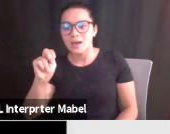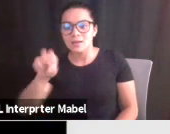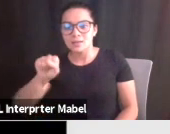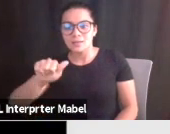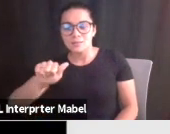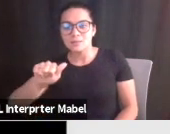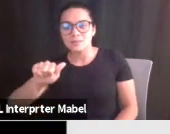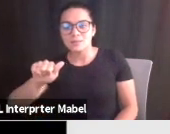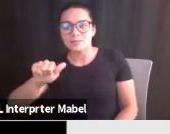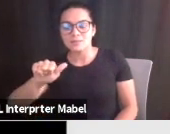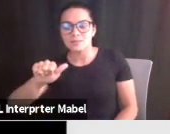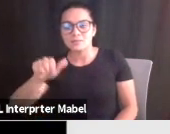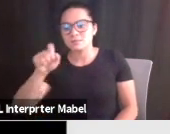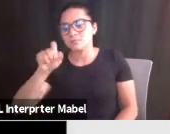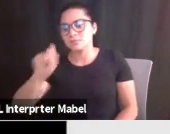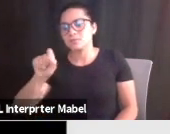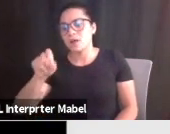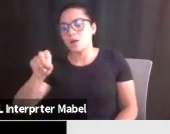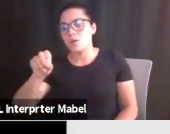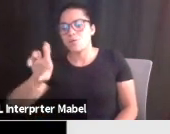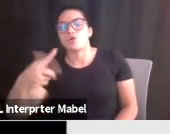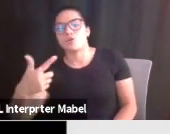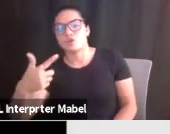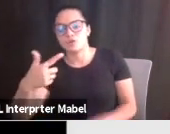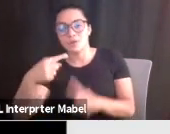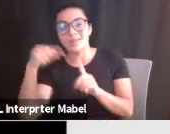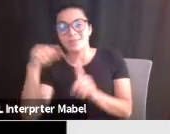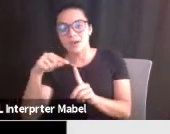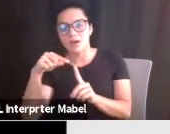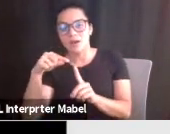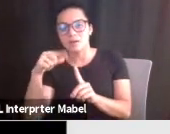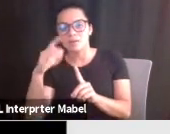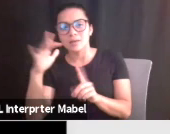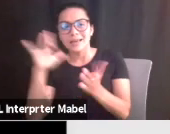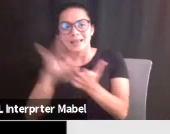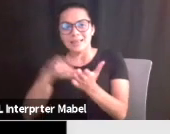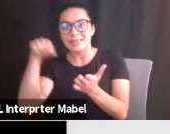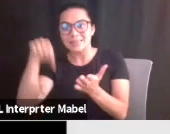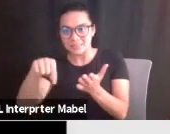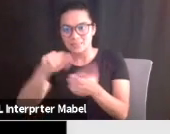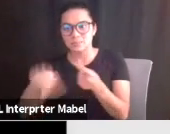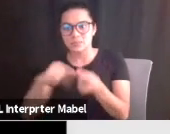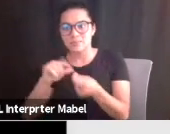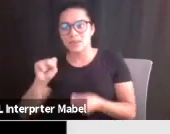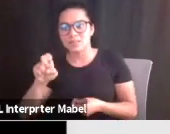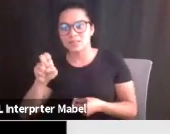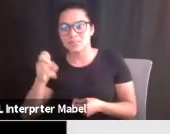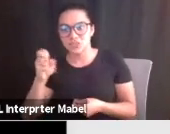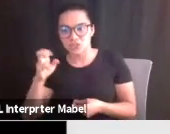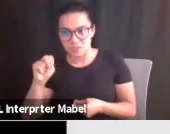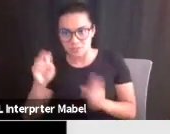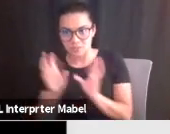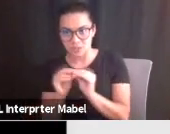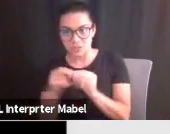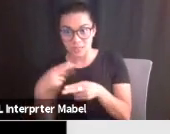nationalsexualassaultconference.org, and you can go under this session, and then you should be able to see the recording, and we will be uploading the slides and